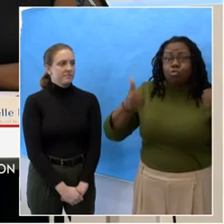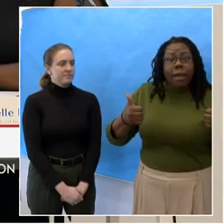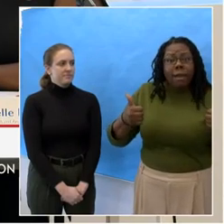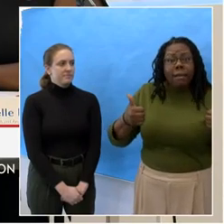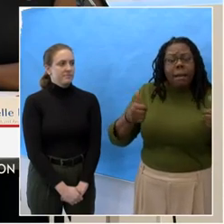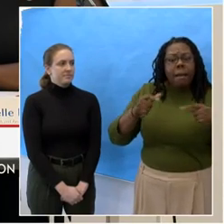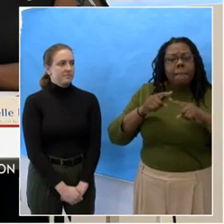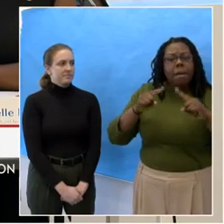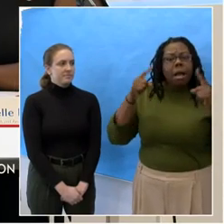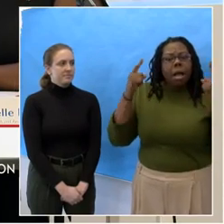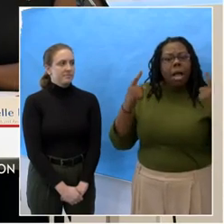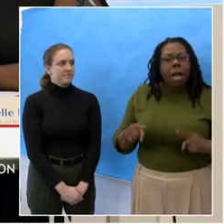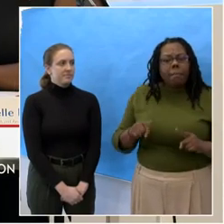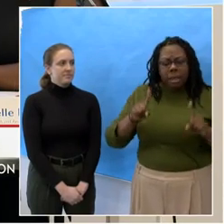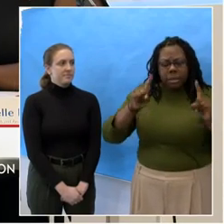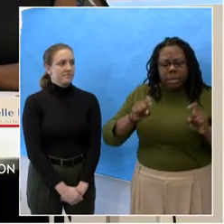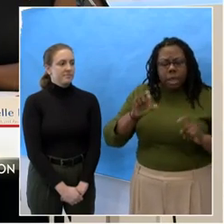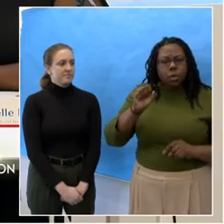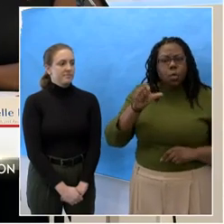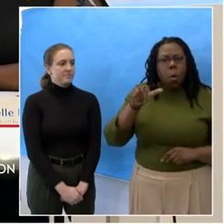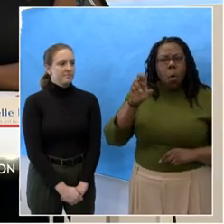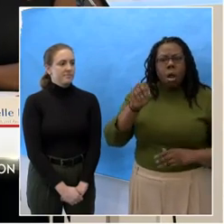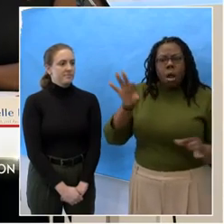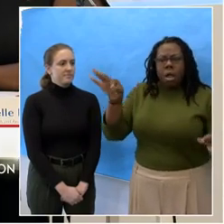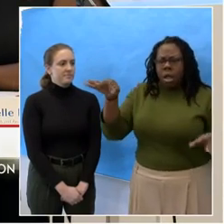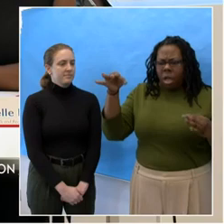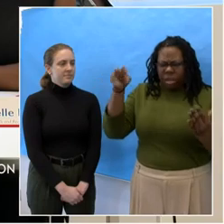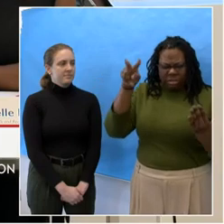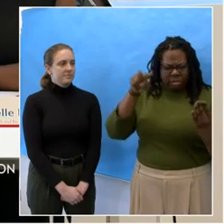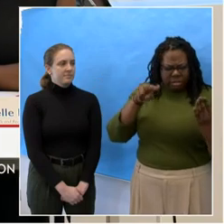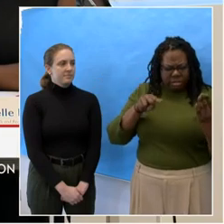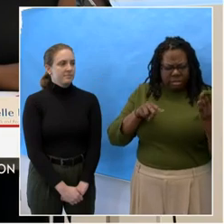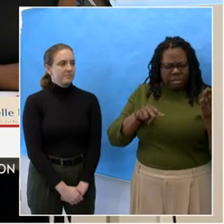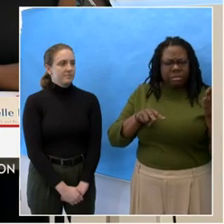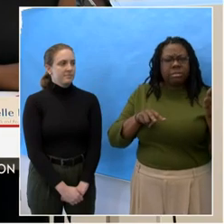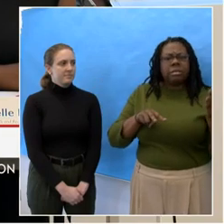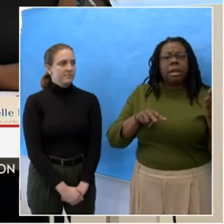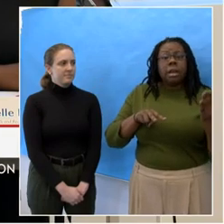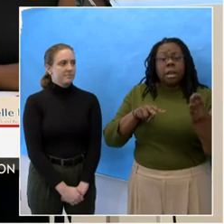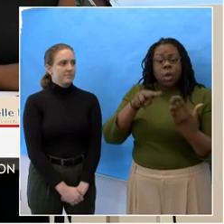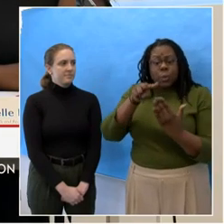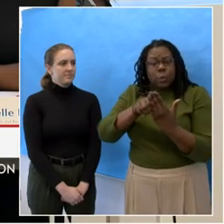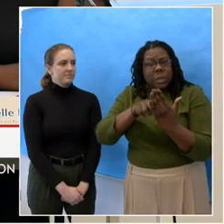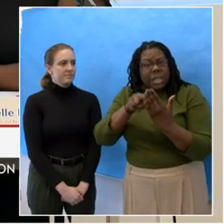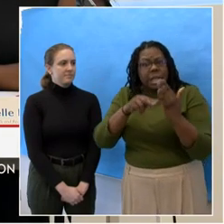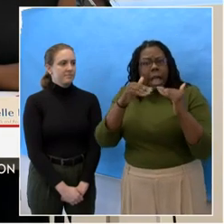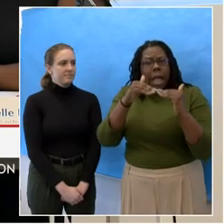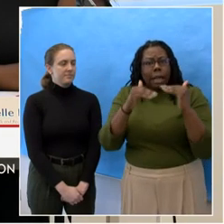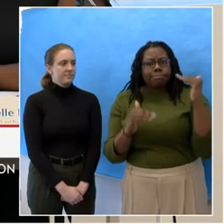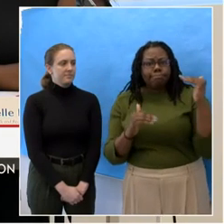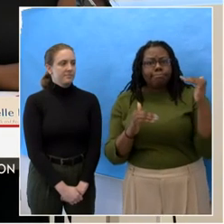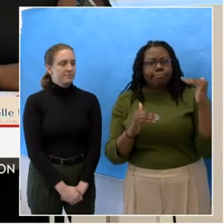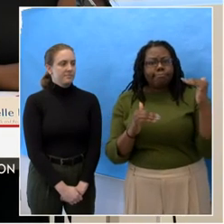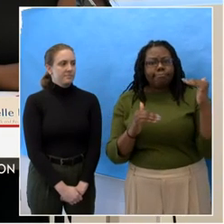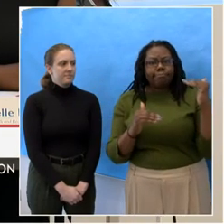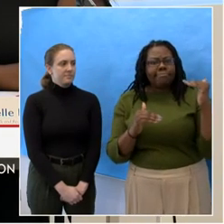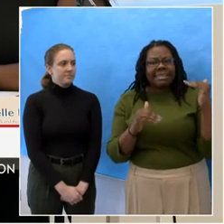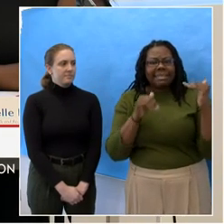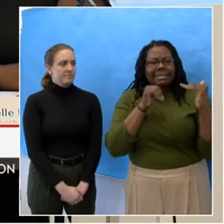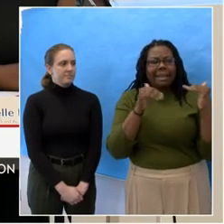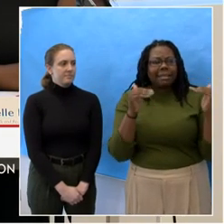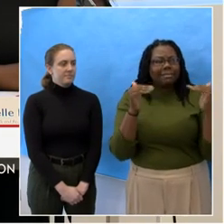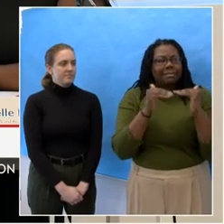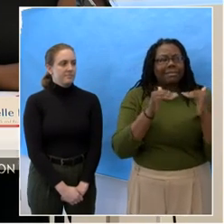test score back, that we learned he wasn't reading at grade level. And we had missed years of opportunity to do something because we didn't